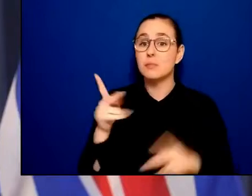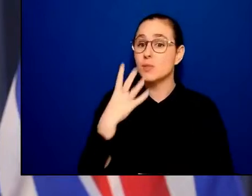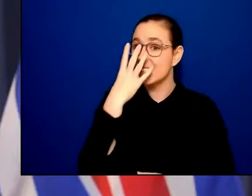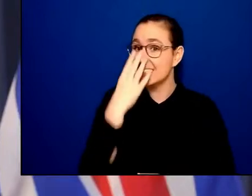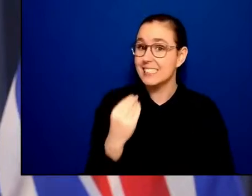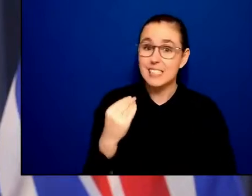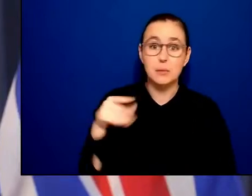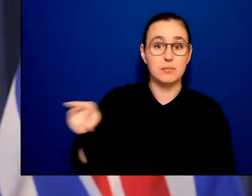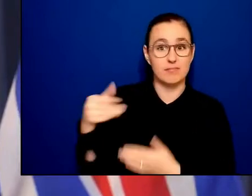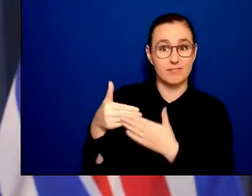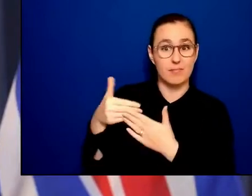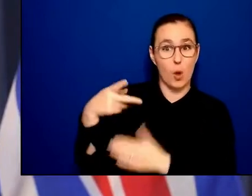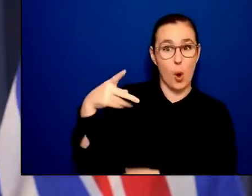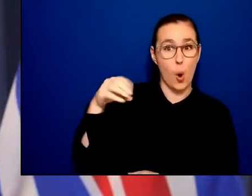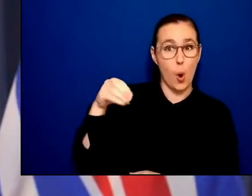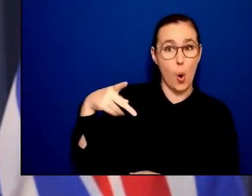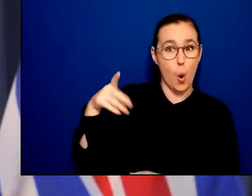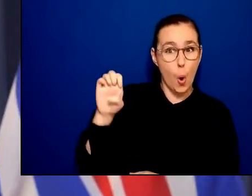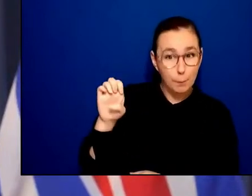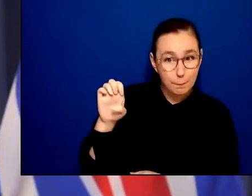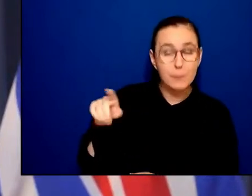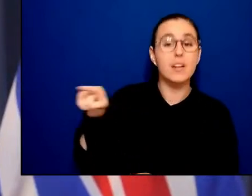the community for all that they are doing.